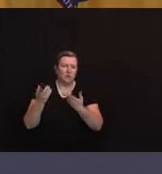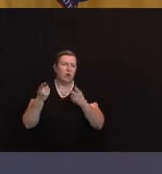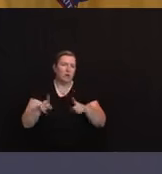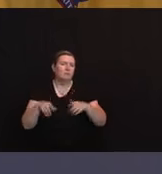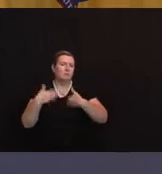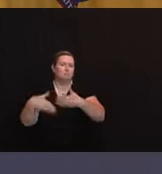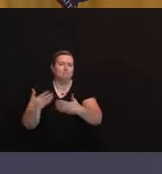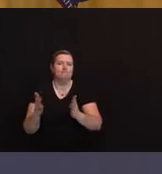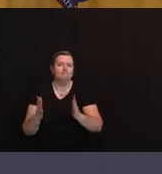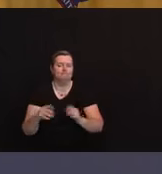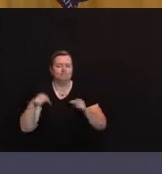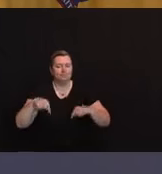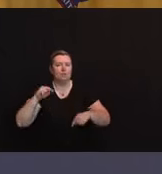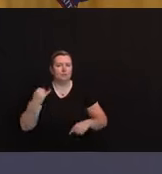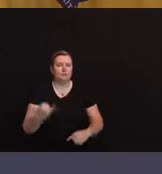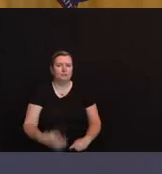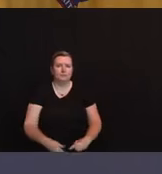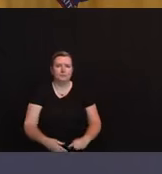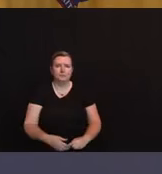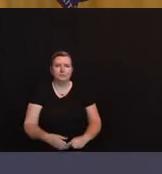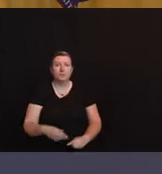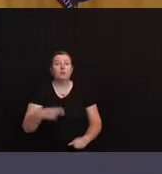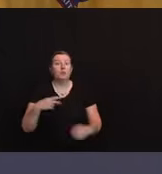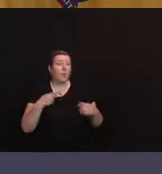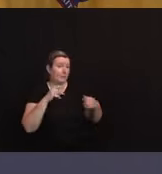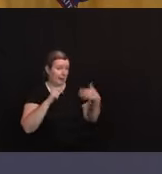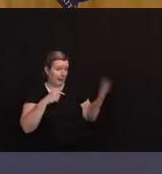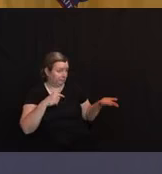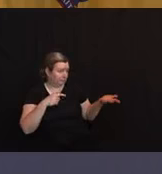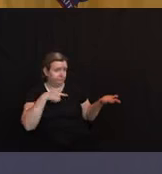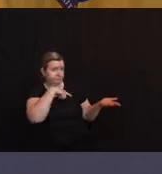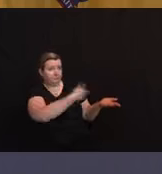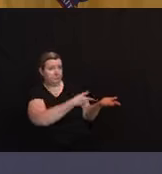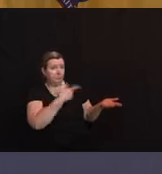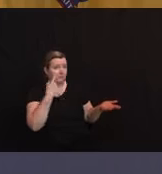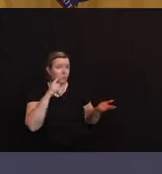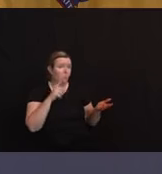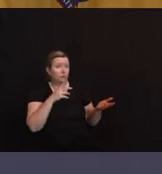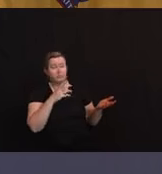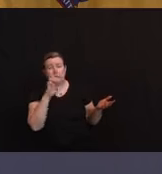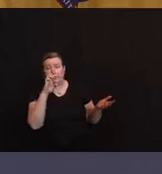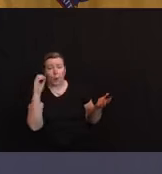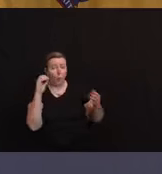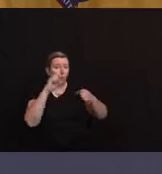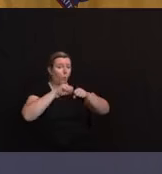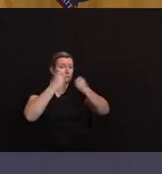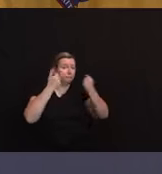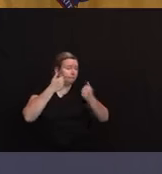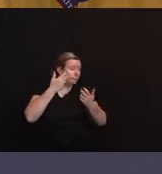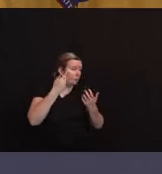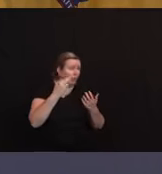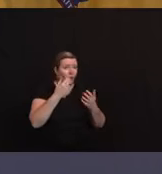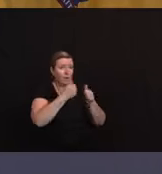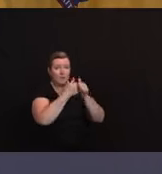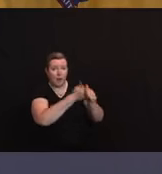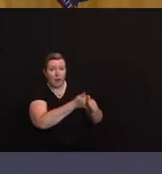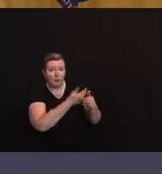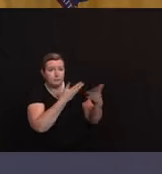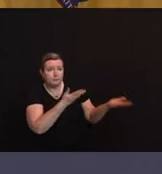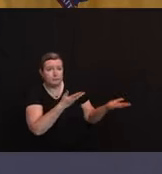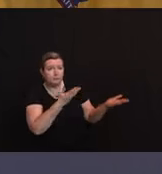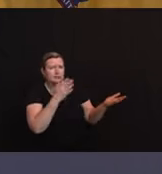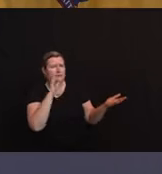both compliance as well as just as we've discussed lately, there's a lot of noise in the system in terms